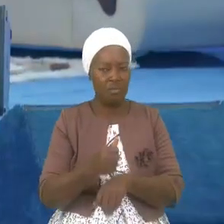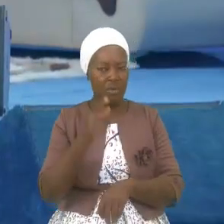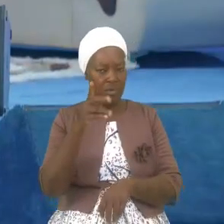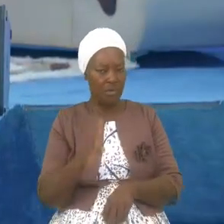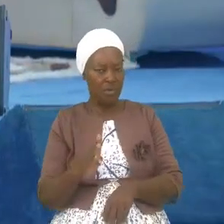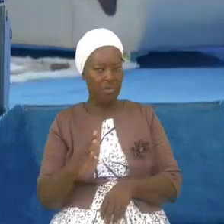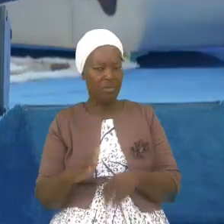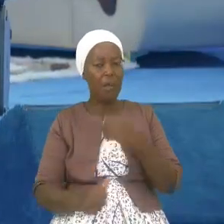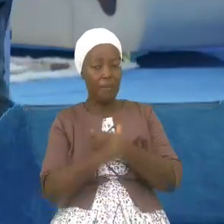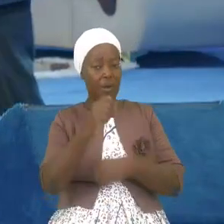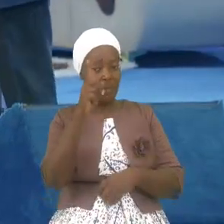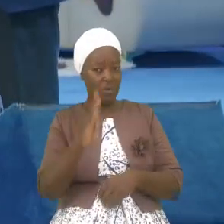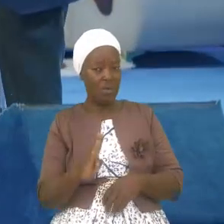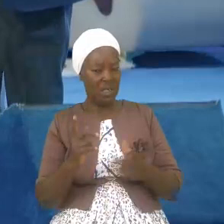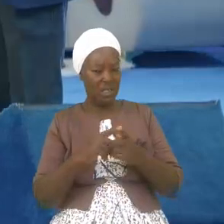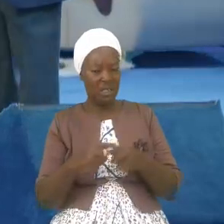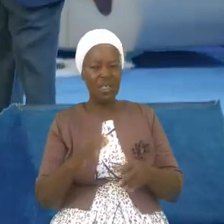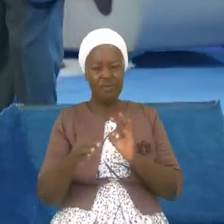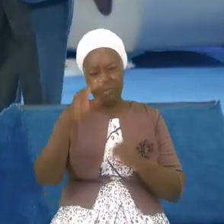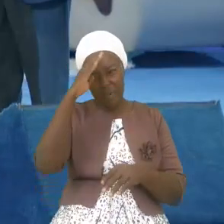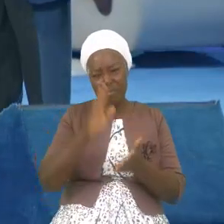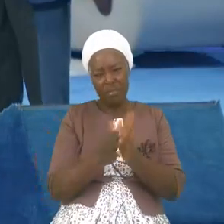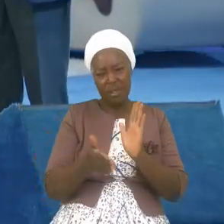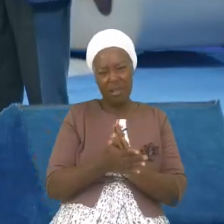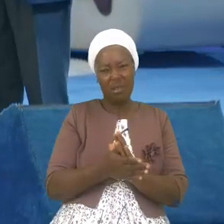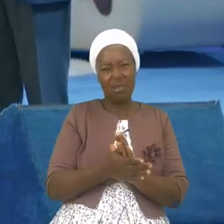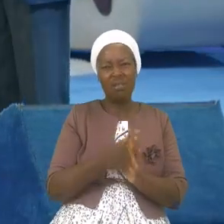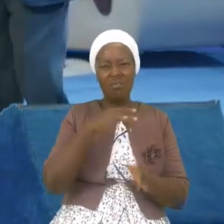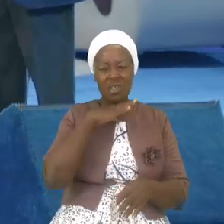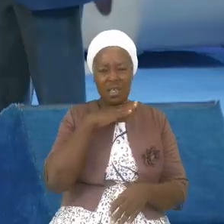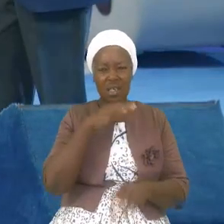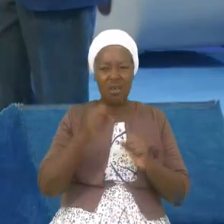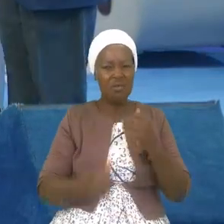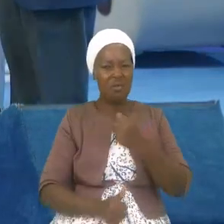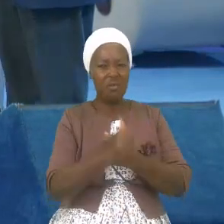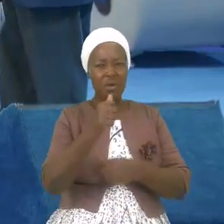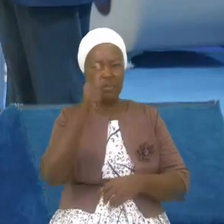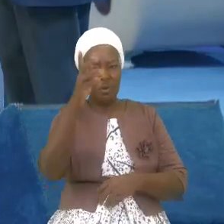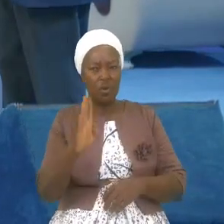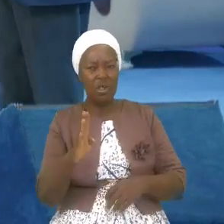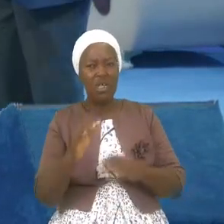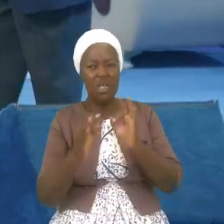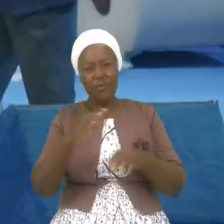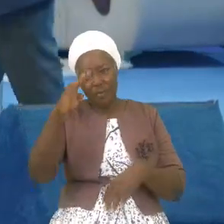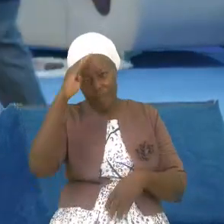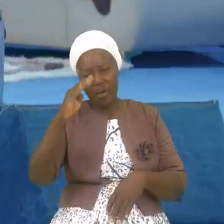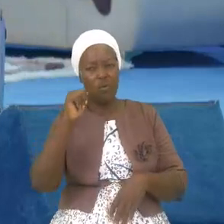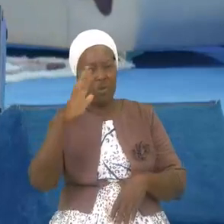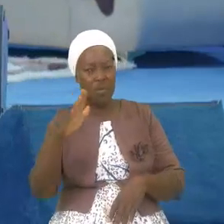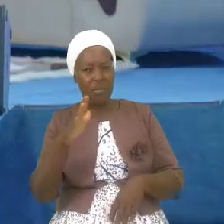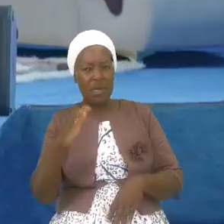corrupting? Can you blame God if men, women are defiled and defiling? Can you